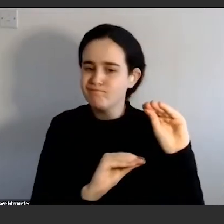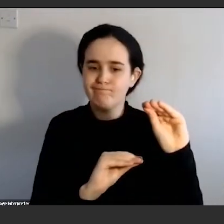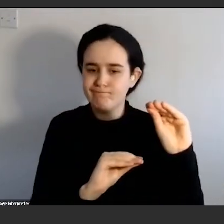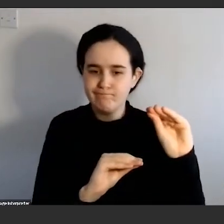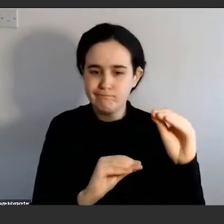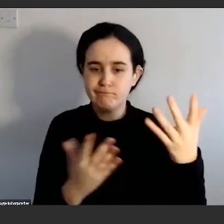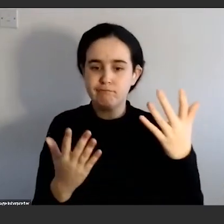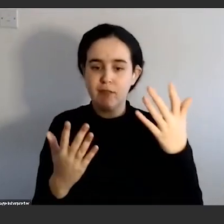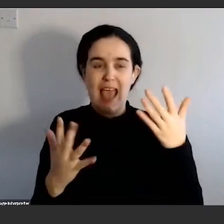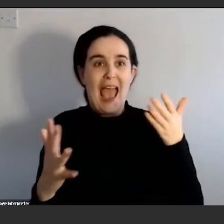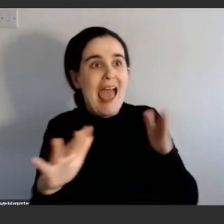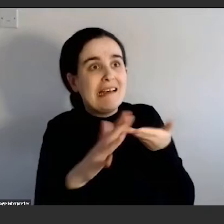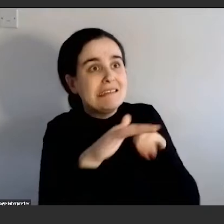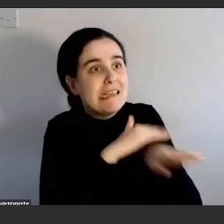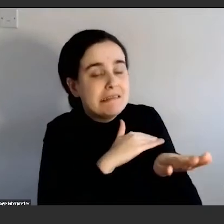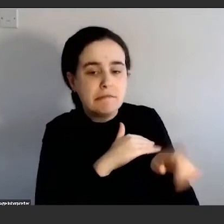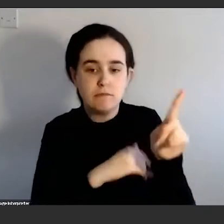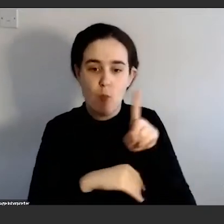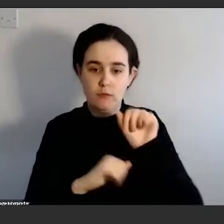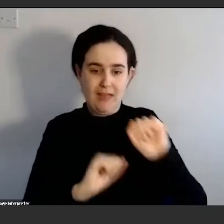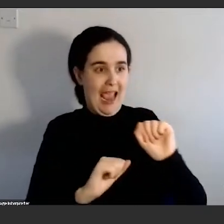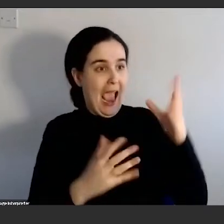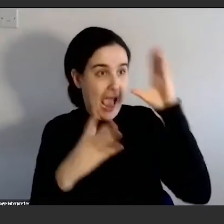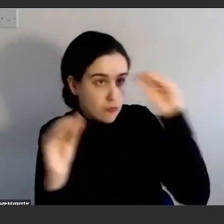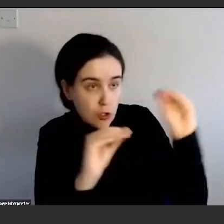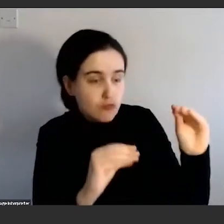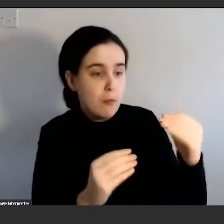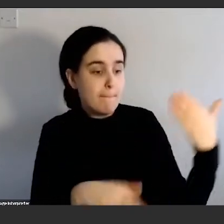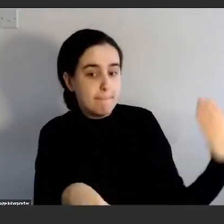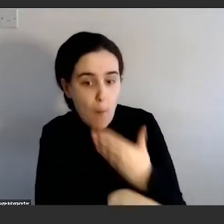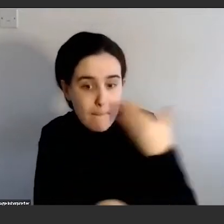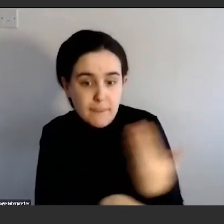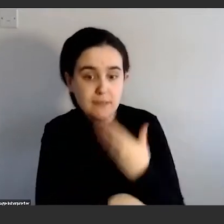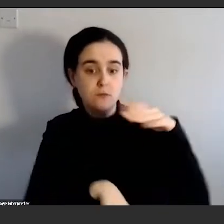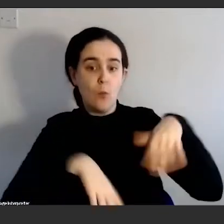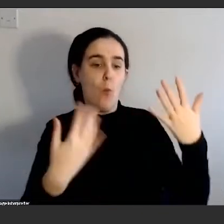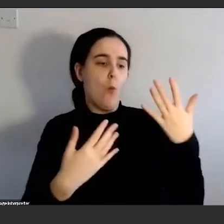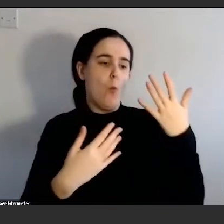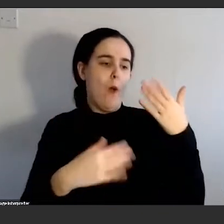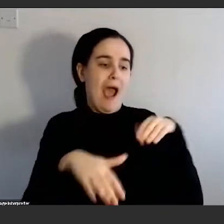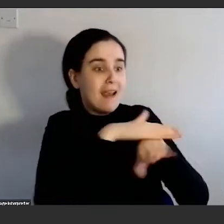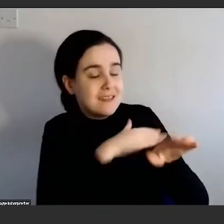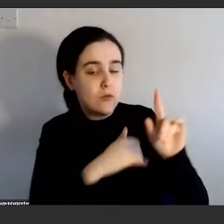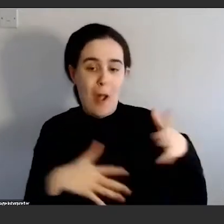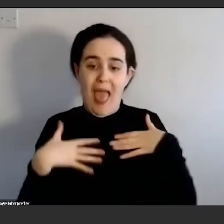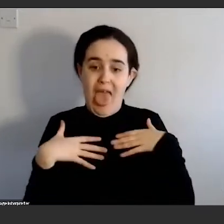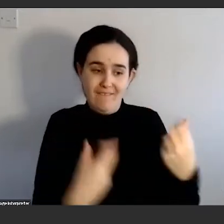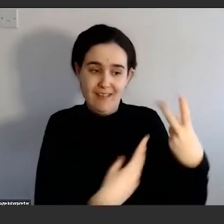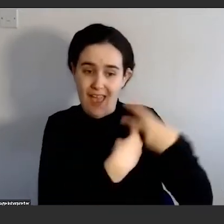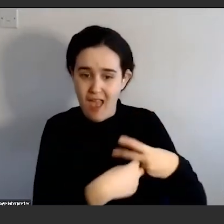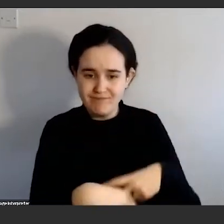people's ability to access healthcare. This highlights the need for a holistic and inclusive approach.